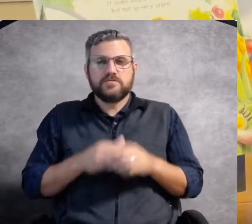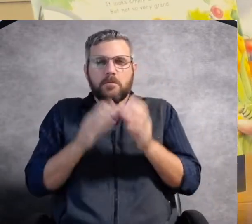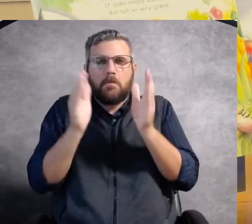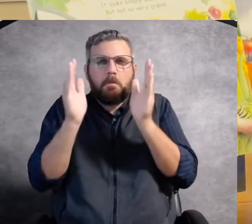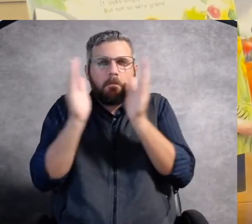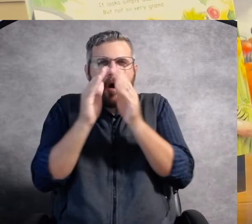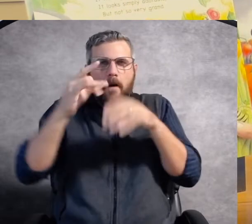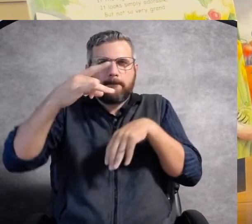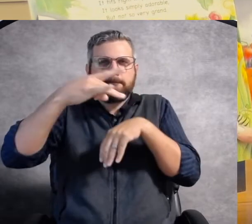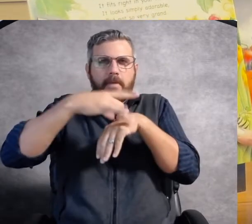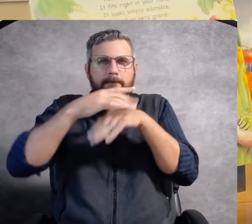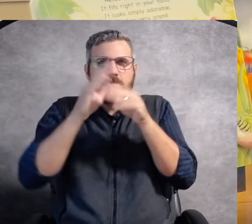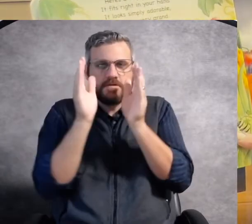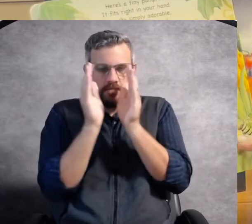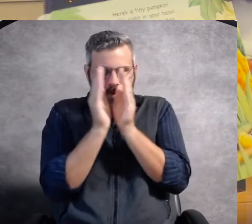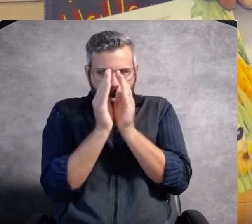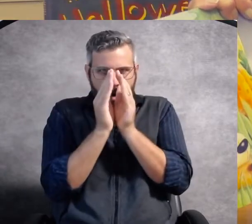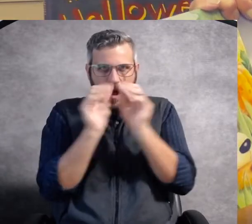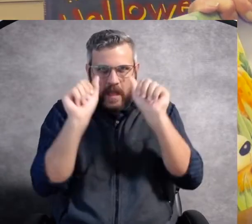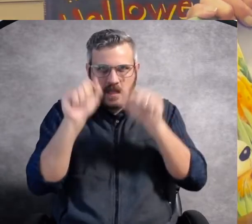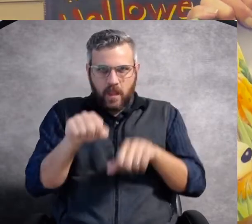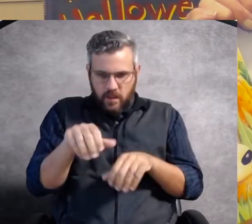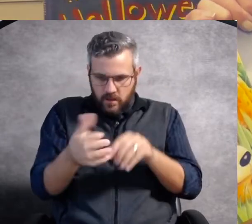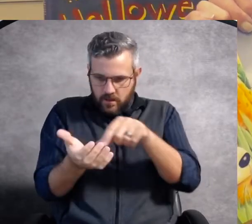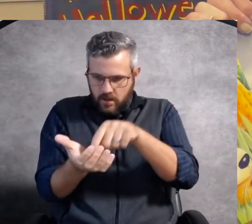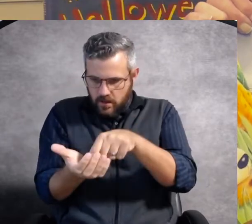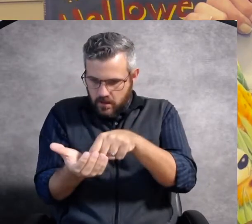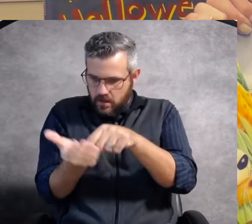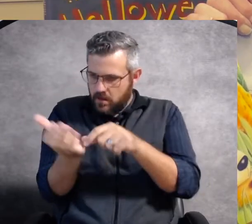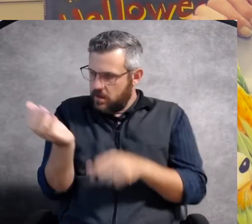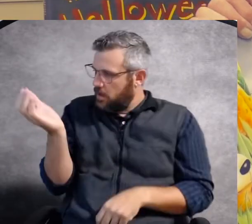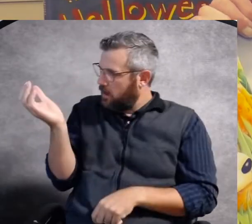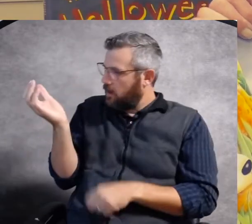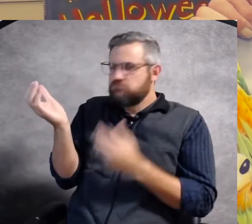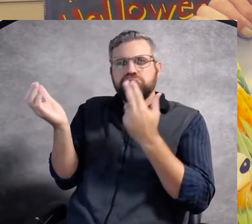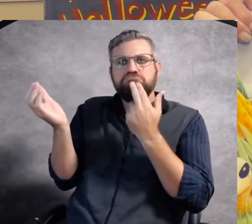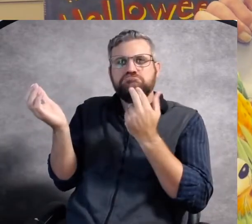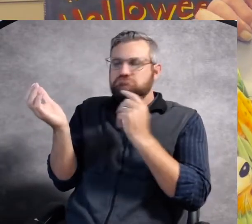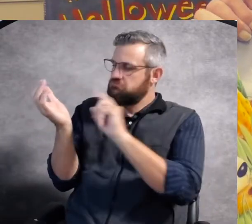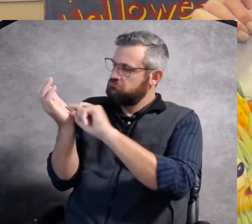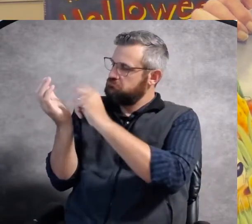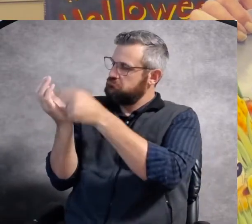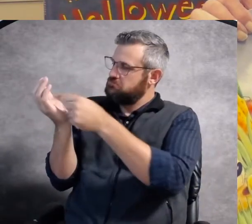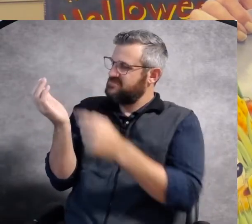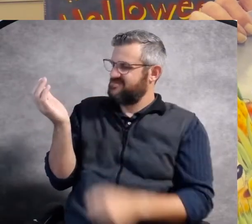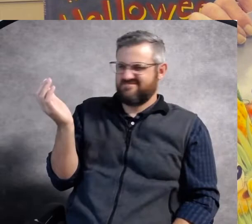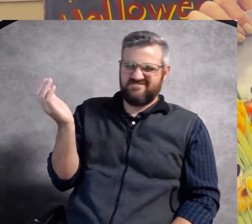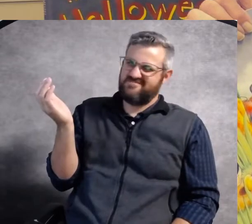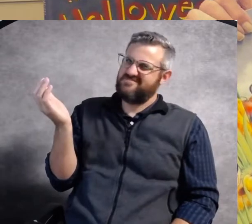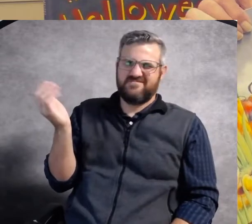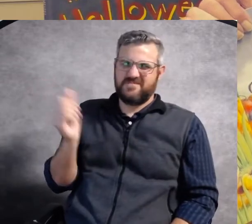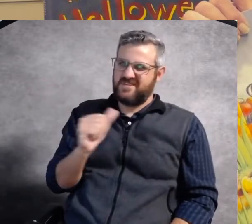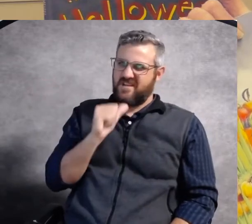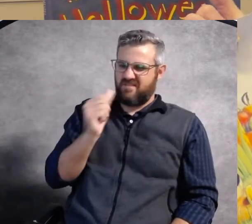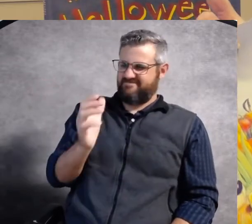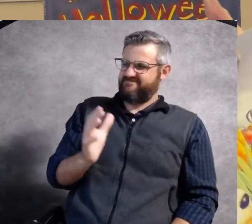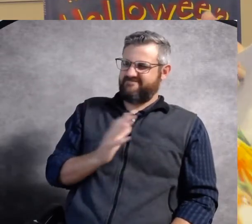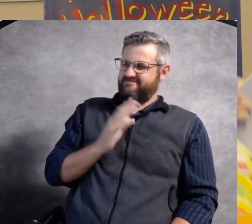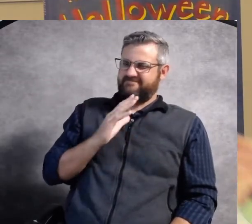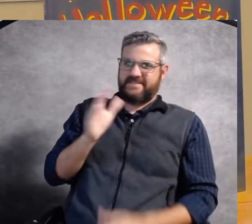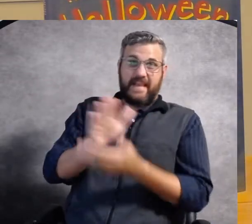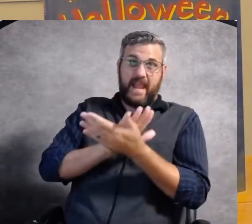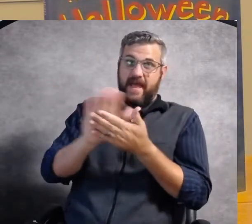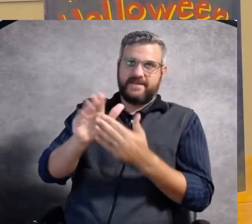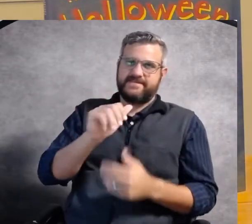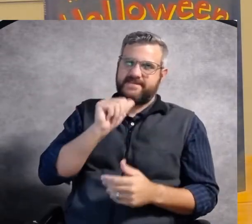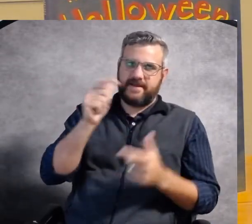Here's a tiny pumpkin. It fits right in my hand. It looks simply adorable, but not so very